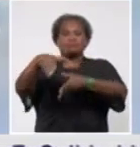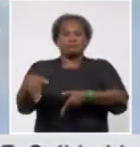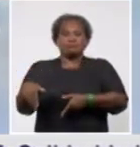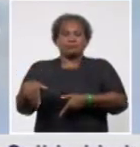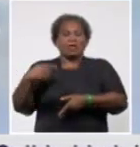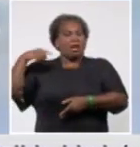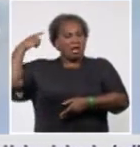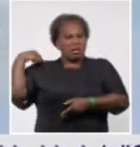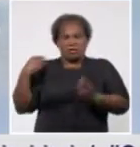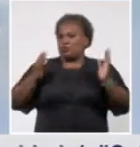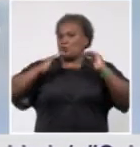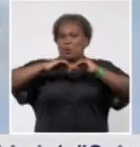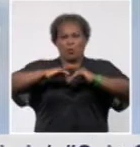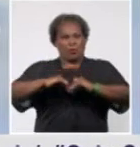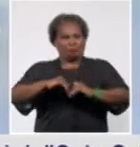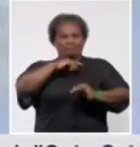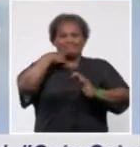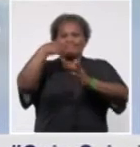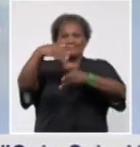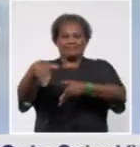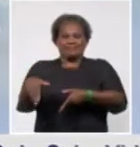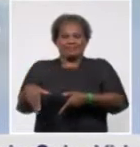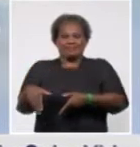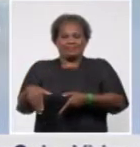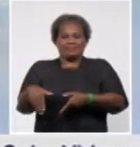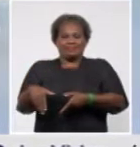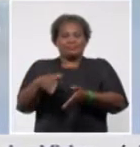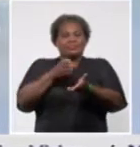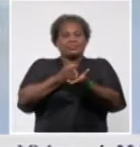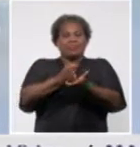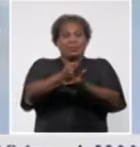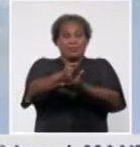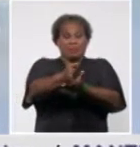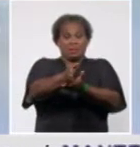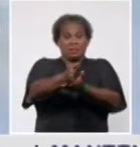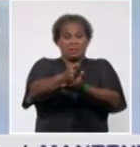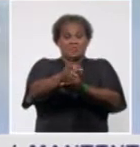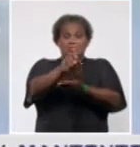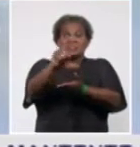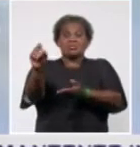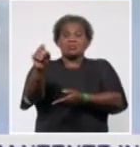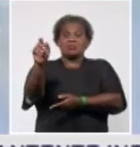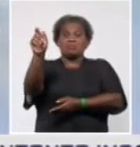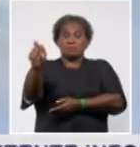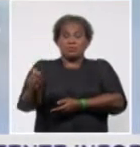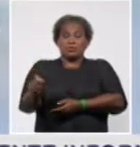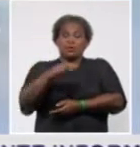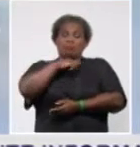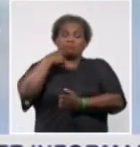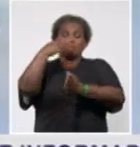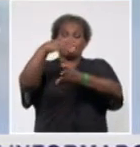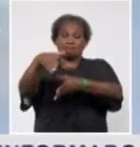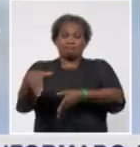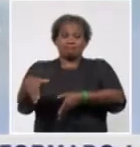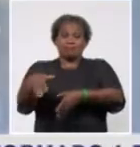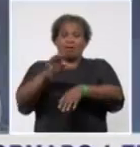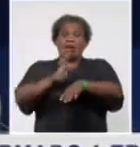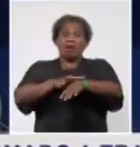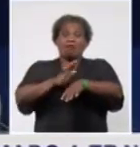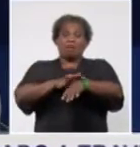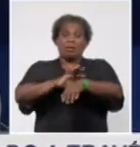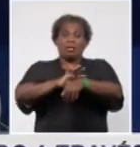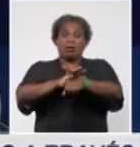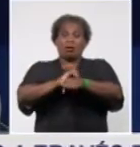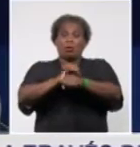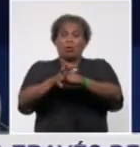Yesterday, no COVID-19 related deaths occurred in the country. This means that the COVID-19 death